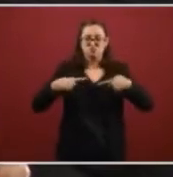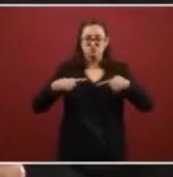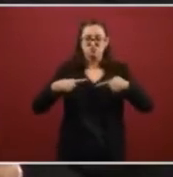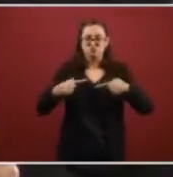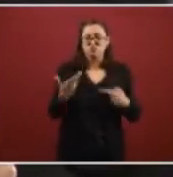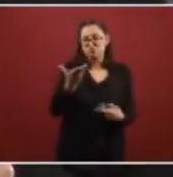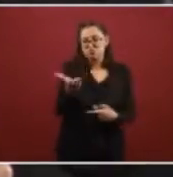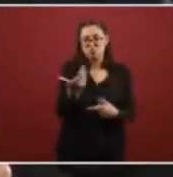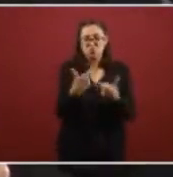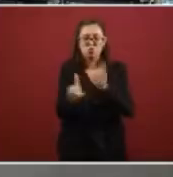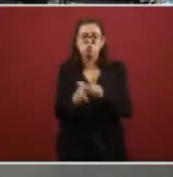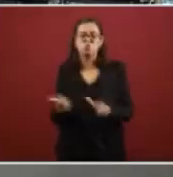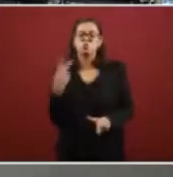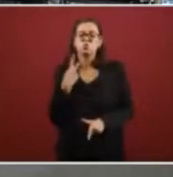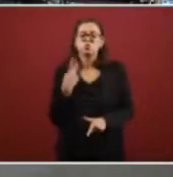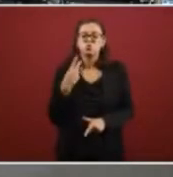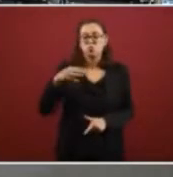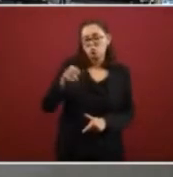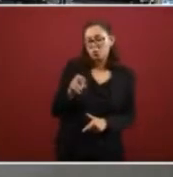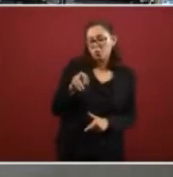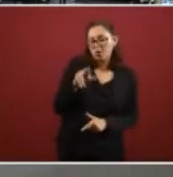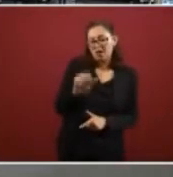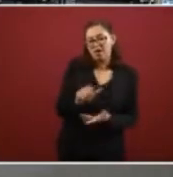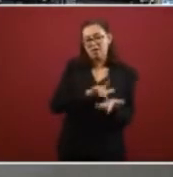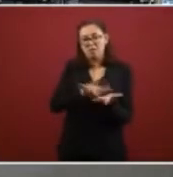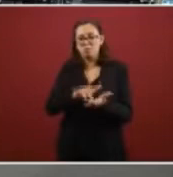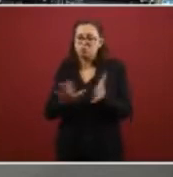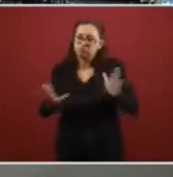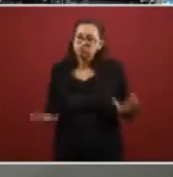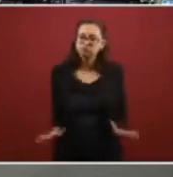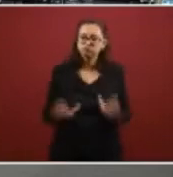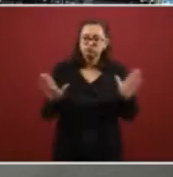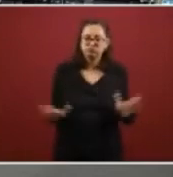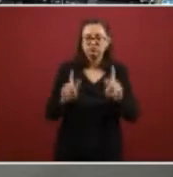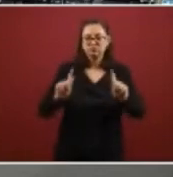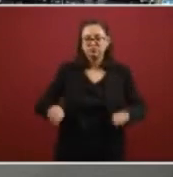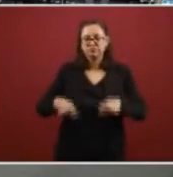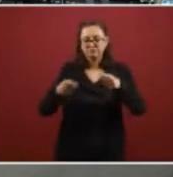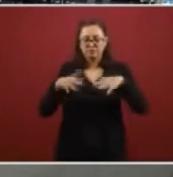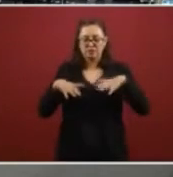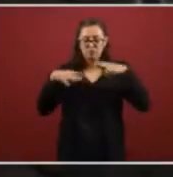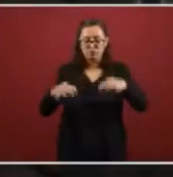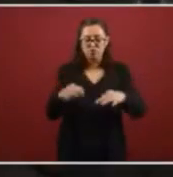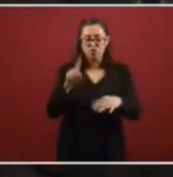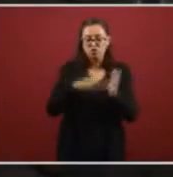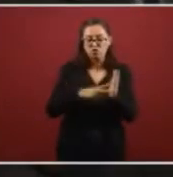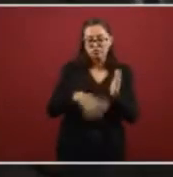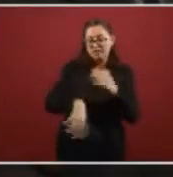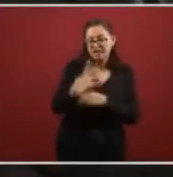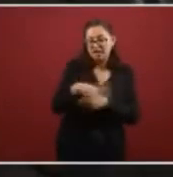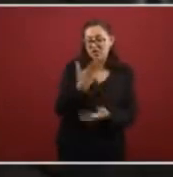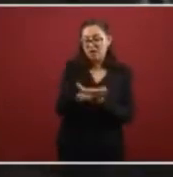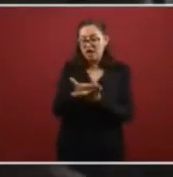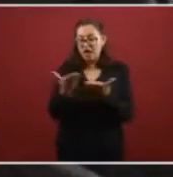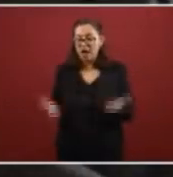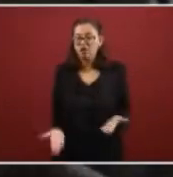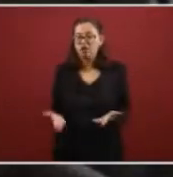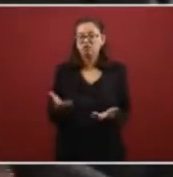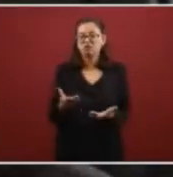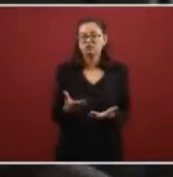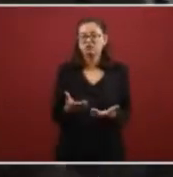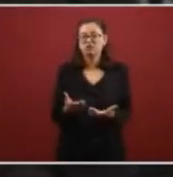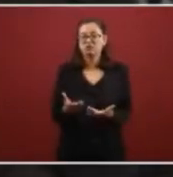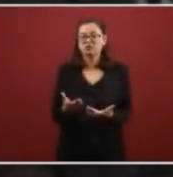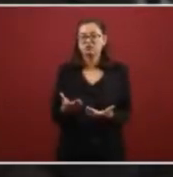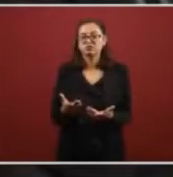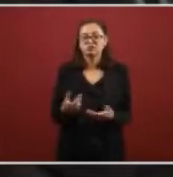own movement of Morena that went to power in this party since 2014 that